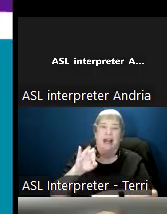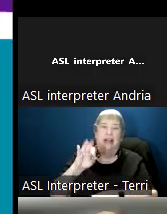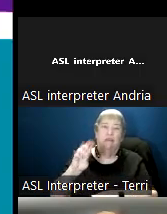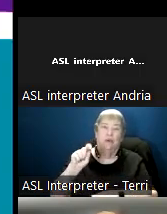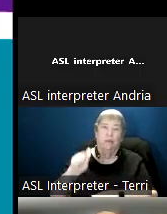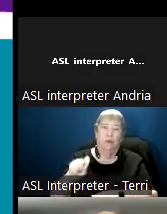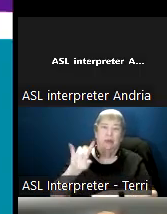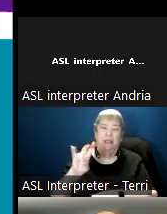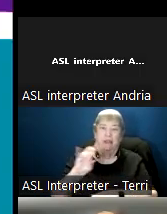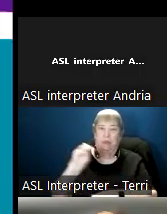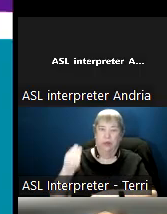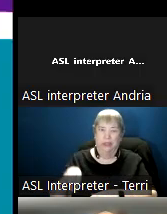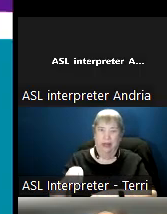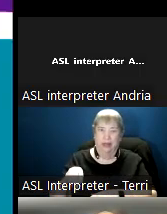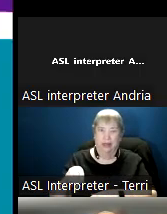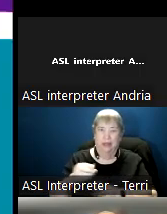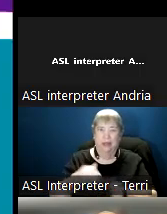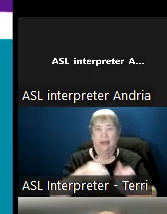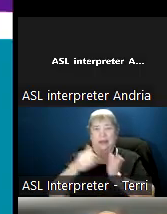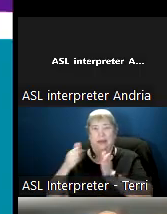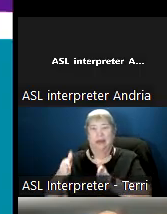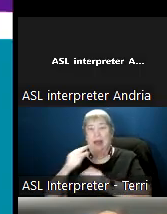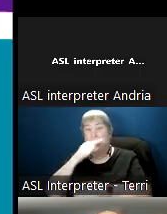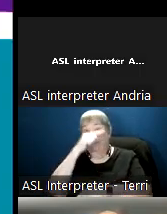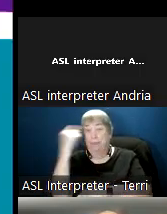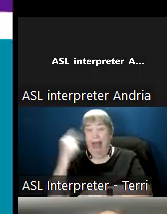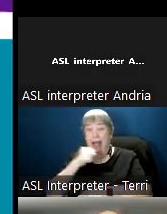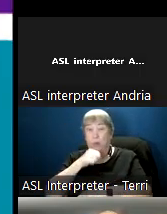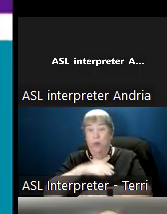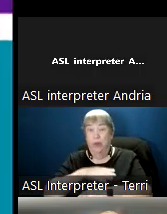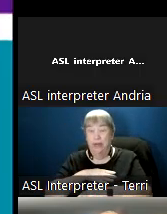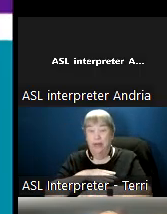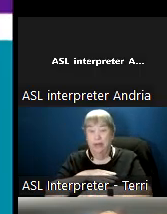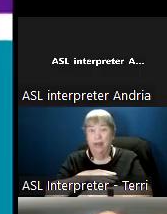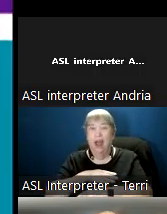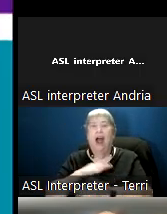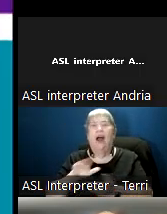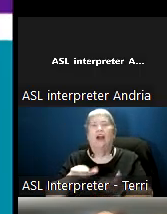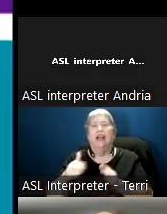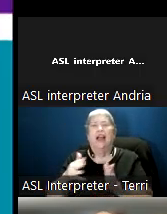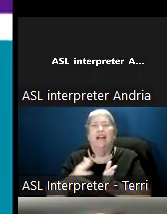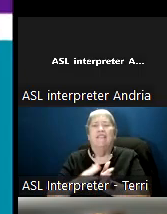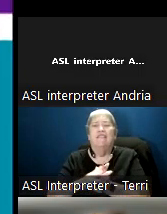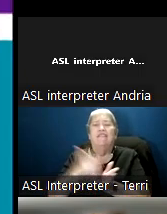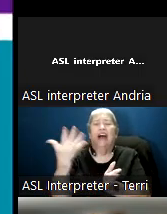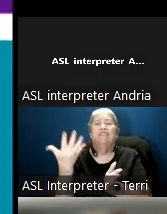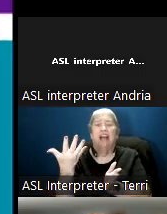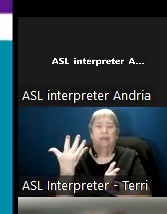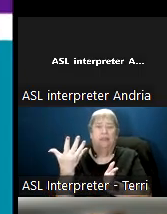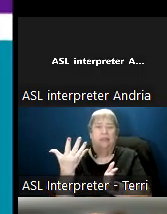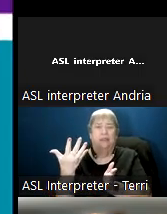Maryland. Black women are dying from IPV at nearly 5 times their proportion in the